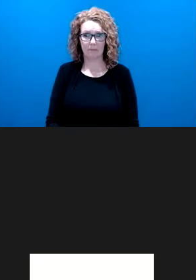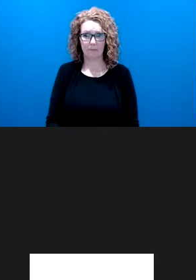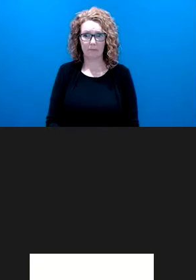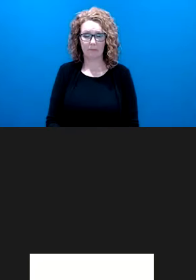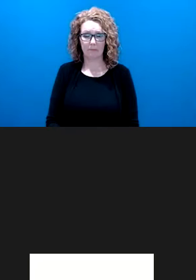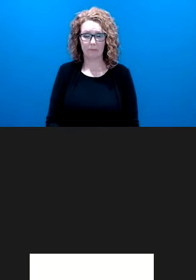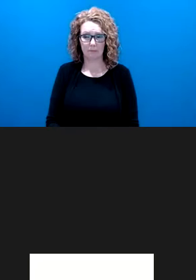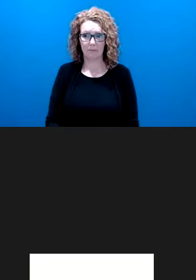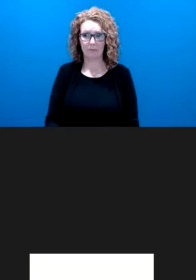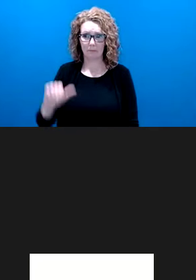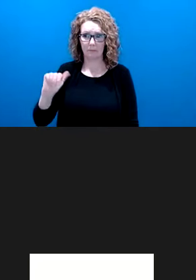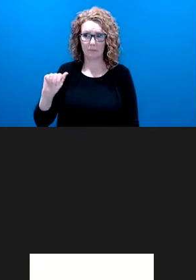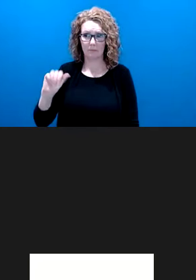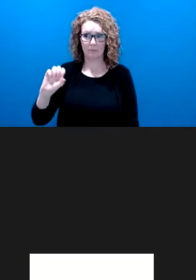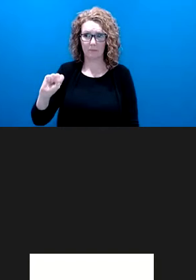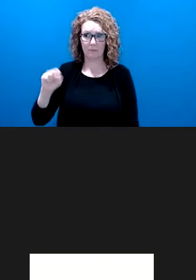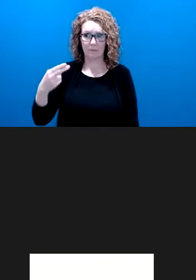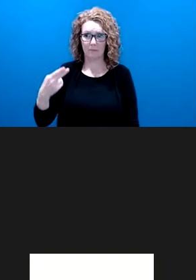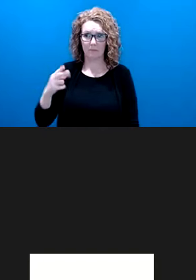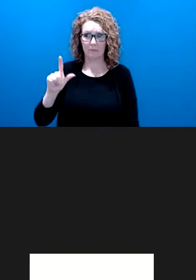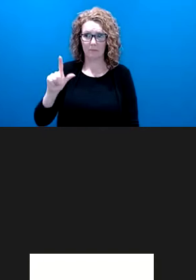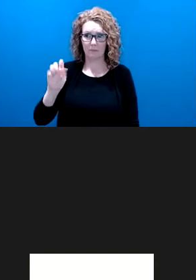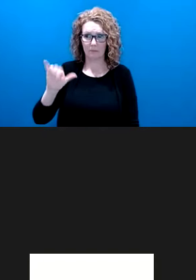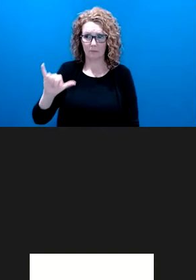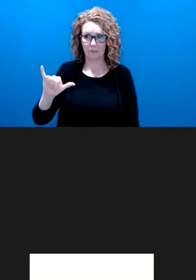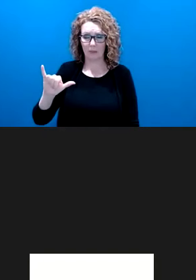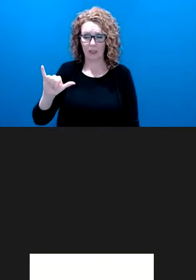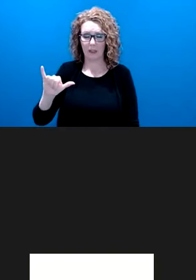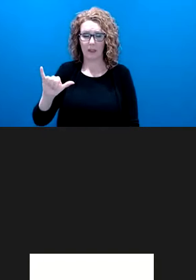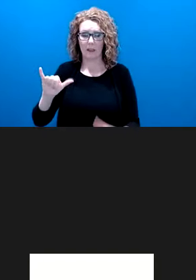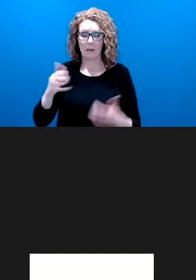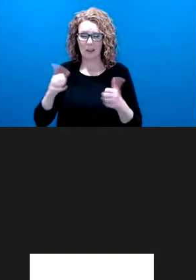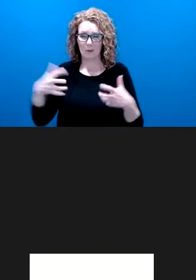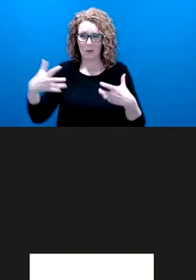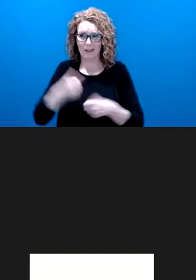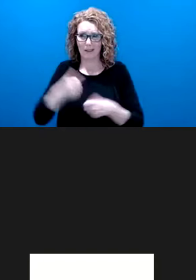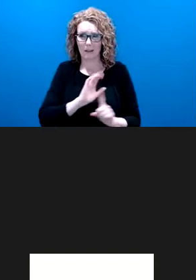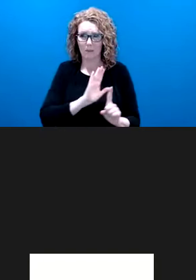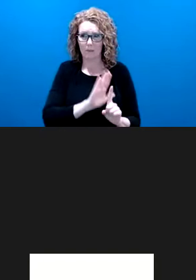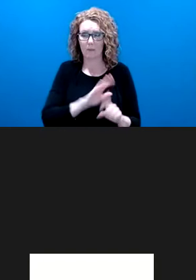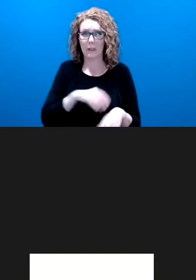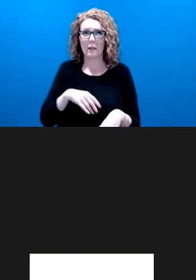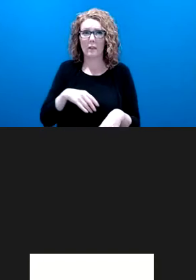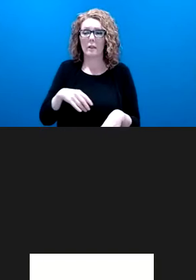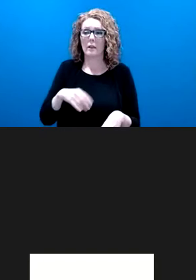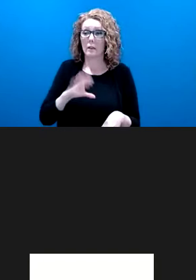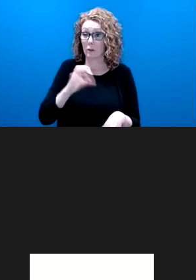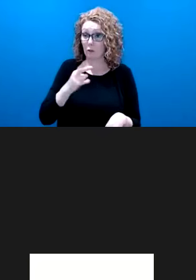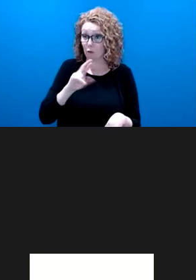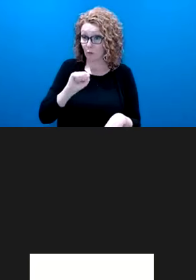So I think to kind of sum up what she was saying is the bill really doesn't